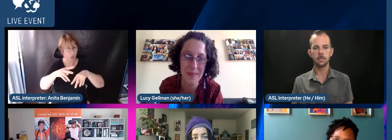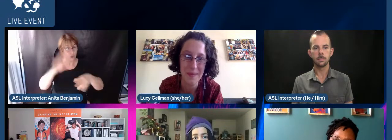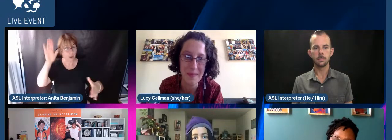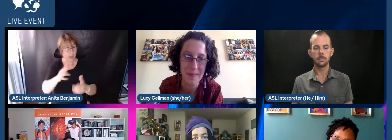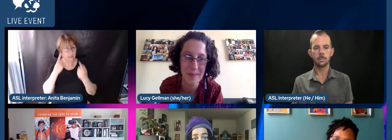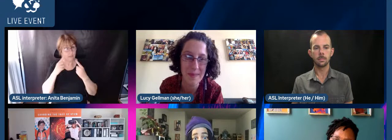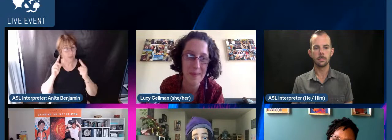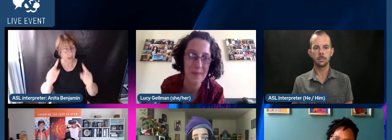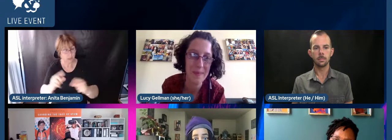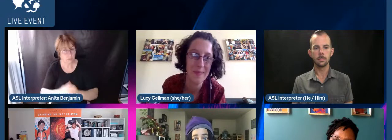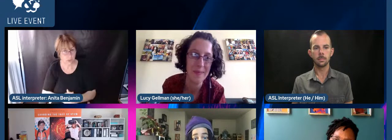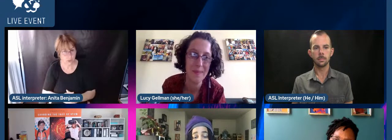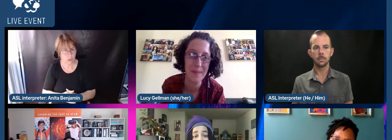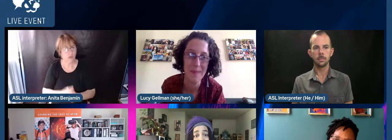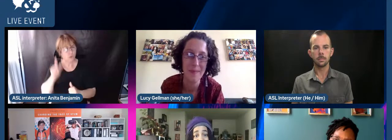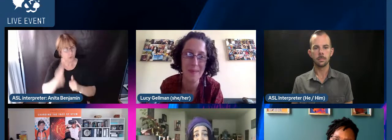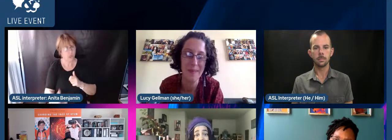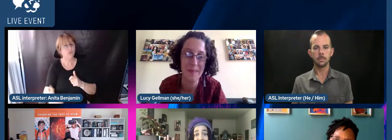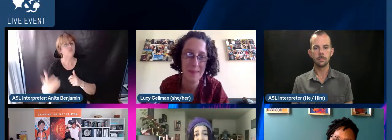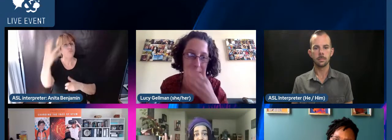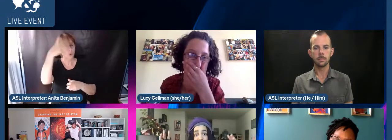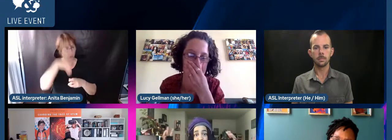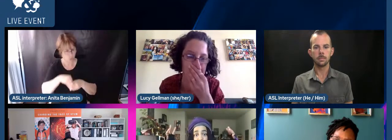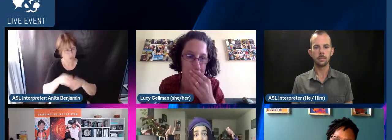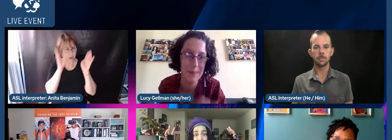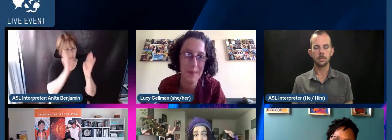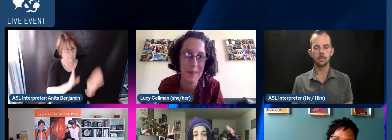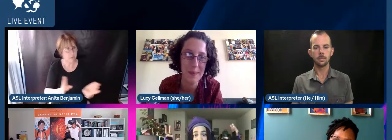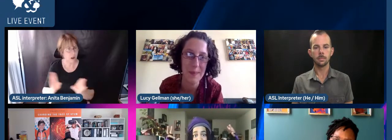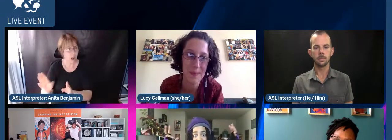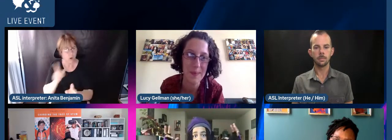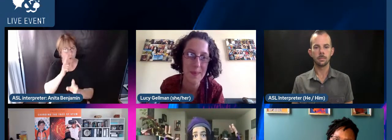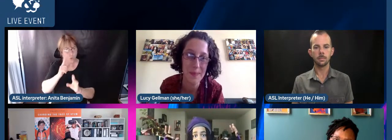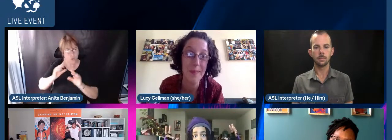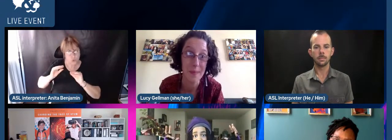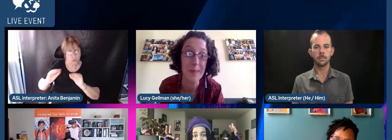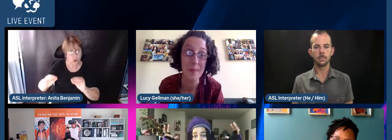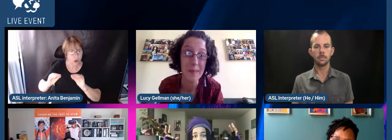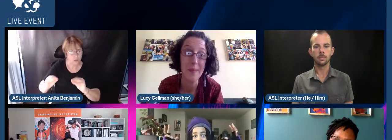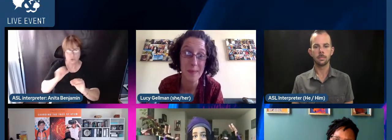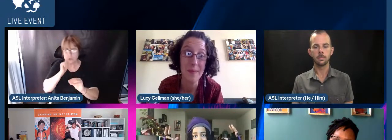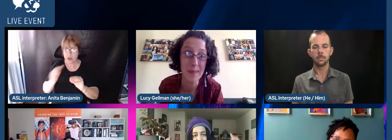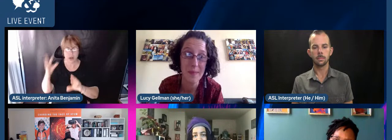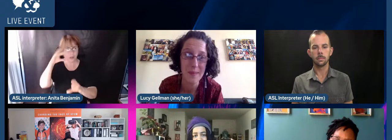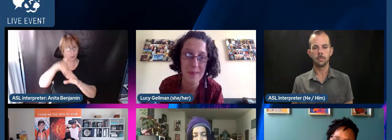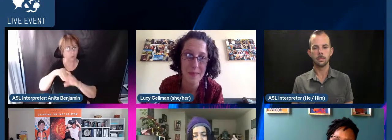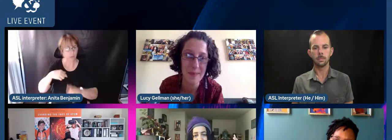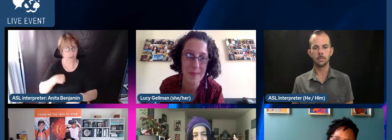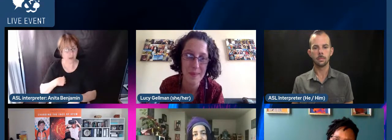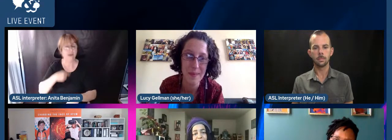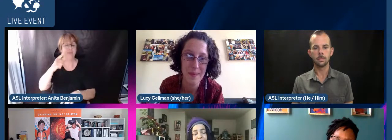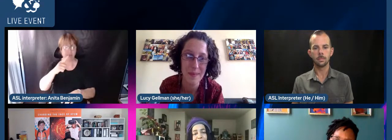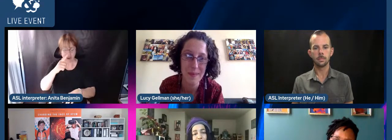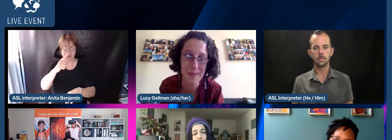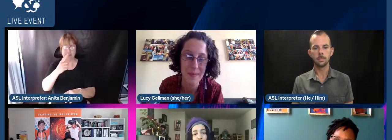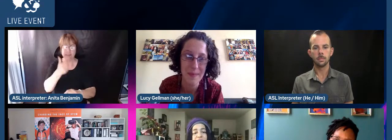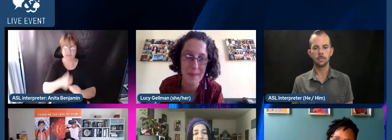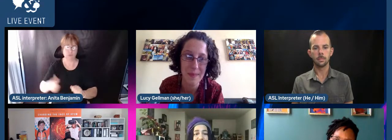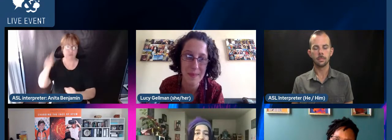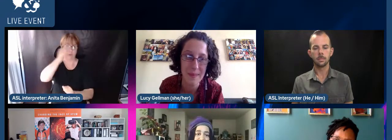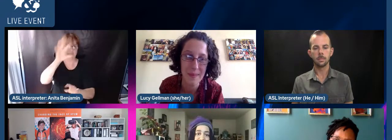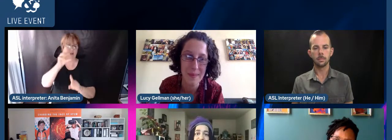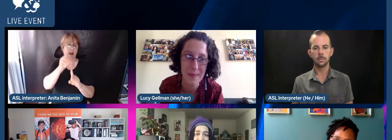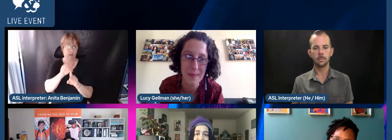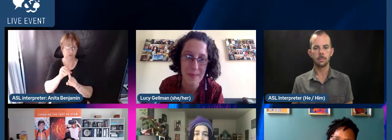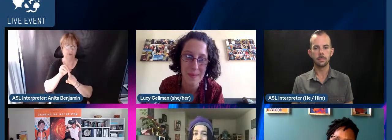and plan without me in mind? I think that this is like the larger supremacy culture thing that wants